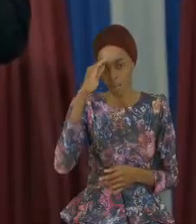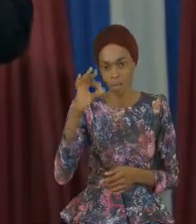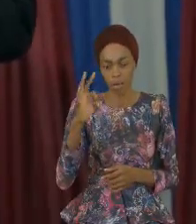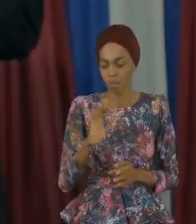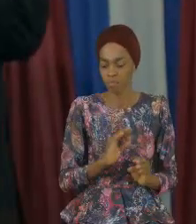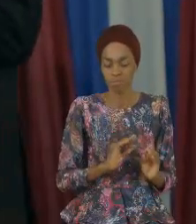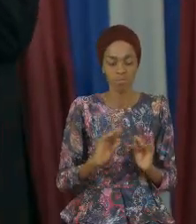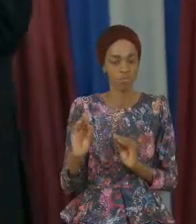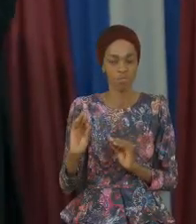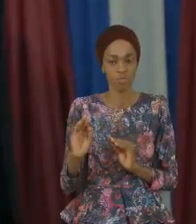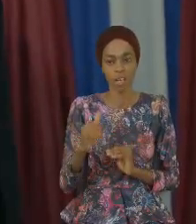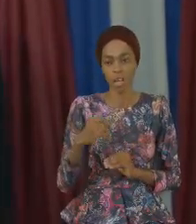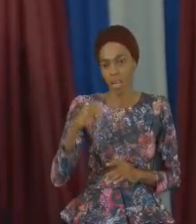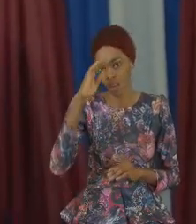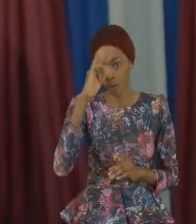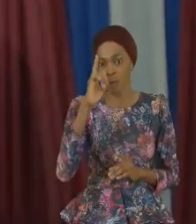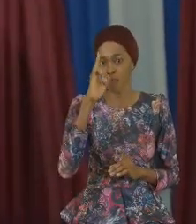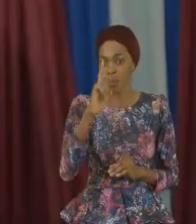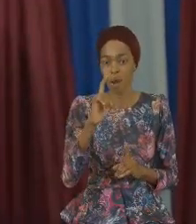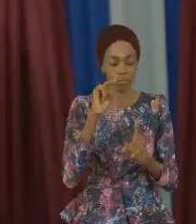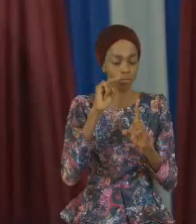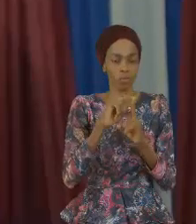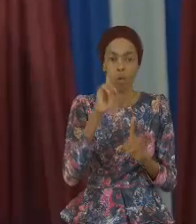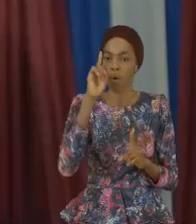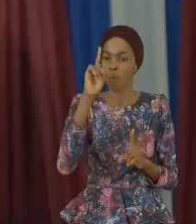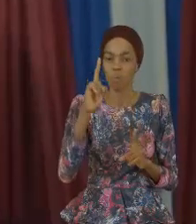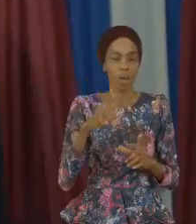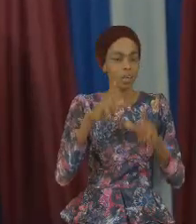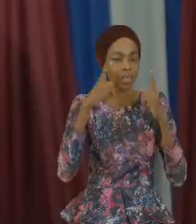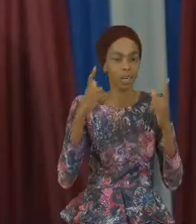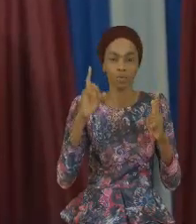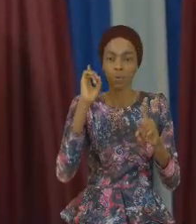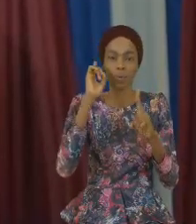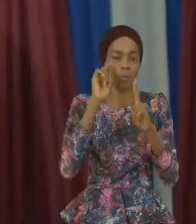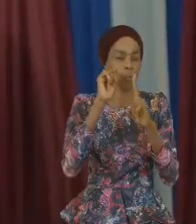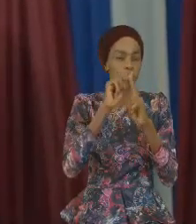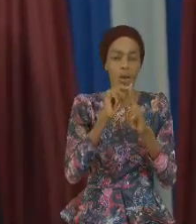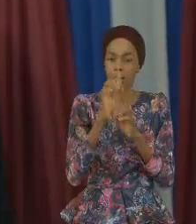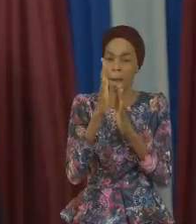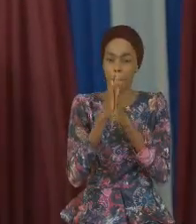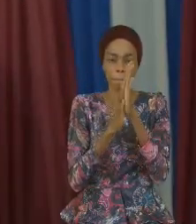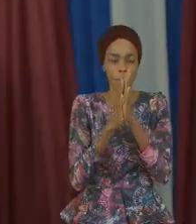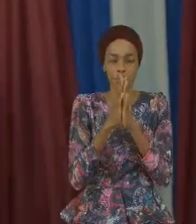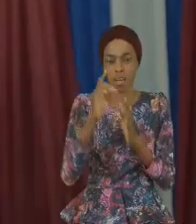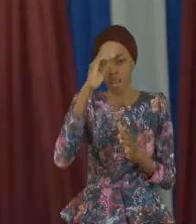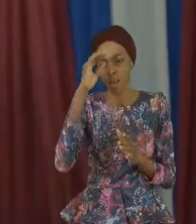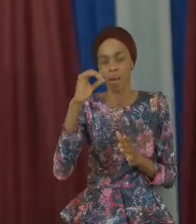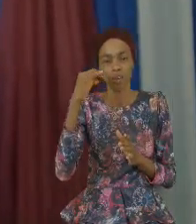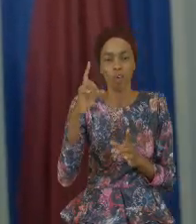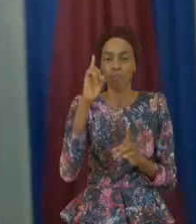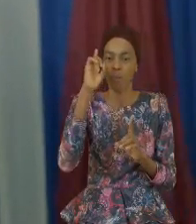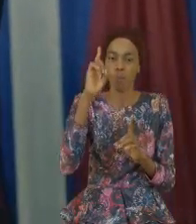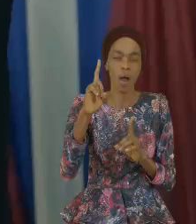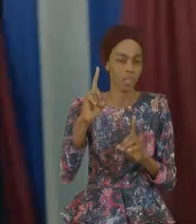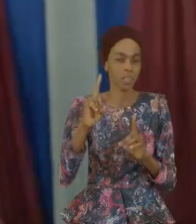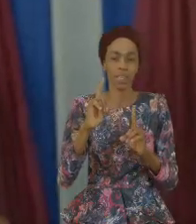a man of one language, a man of one drive, a man of one position, a man of